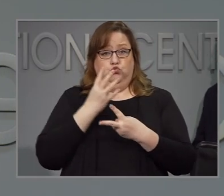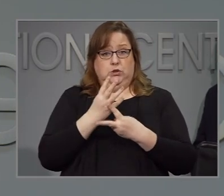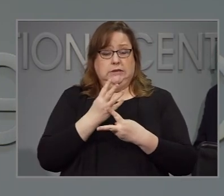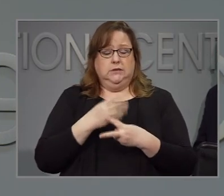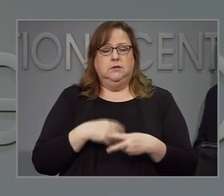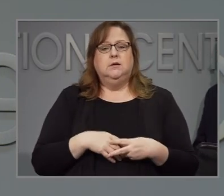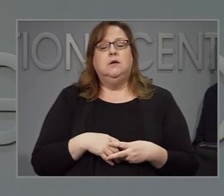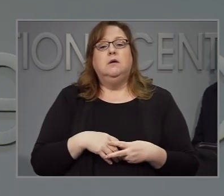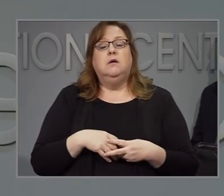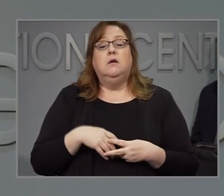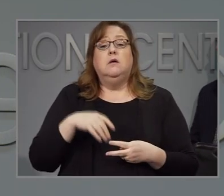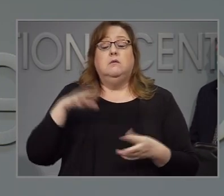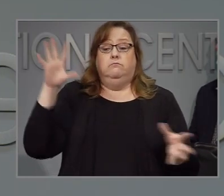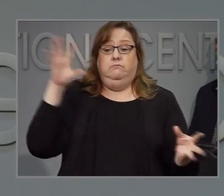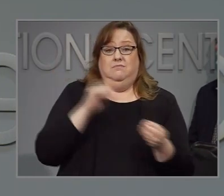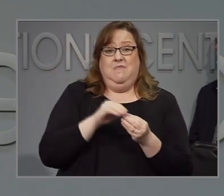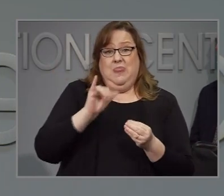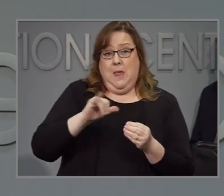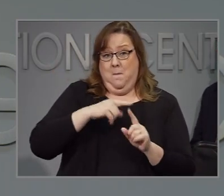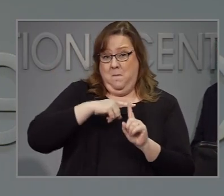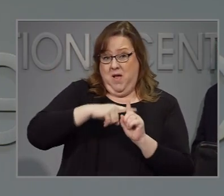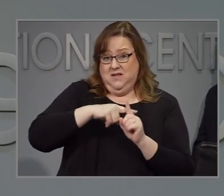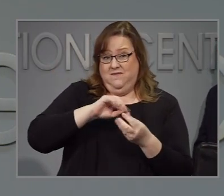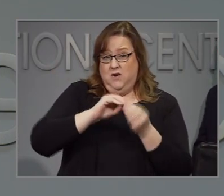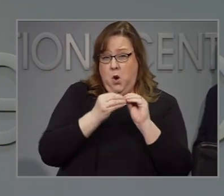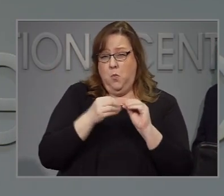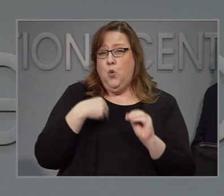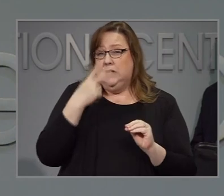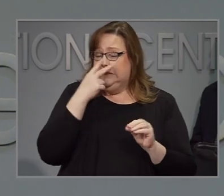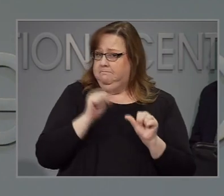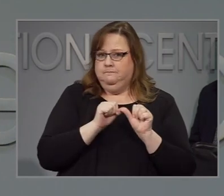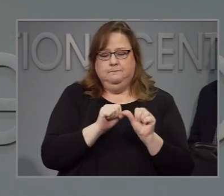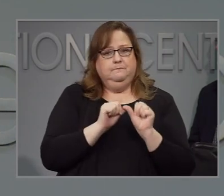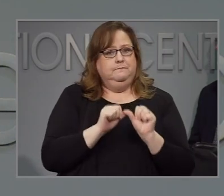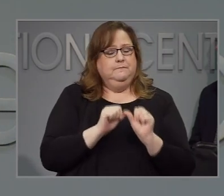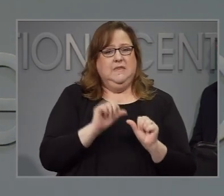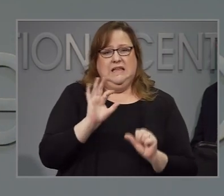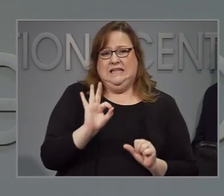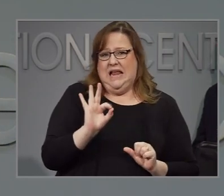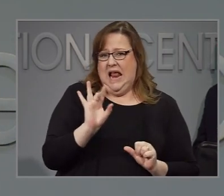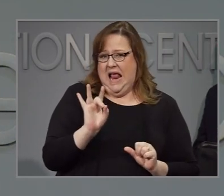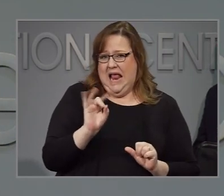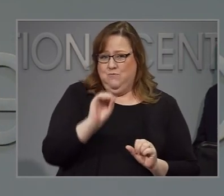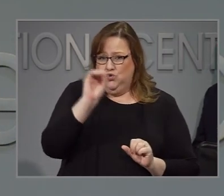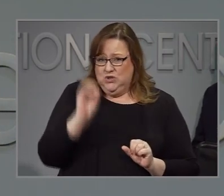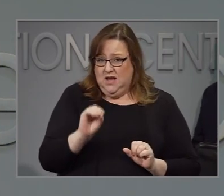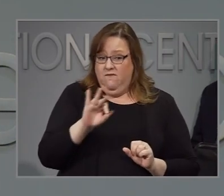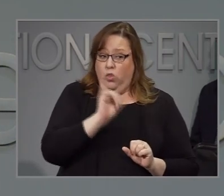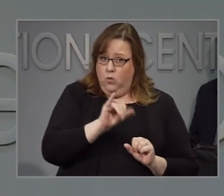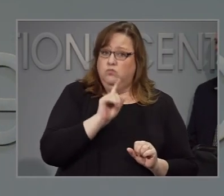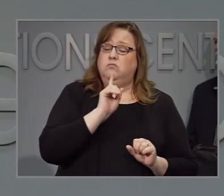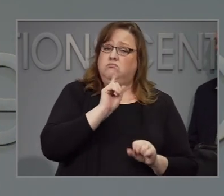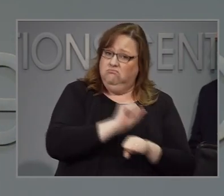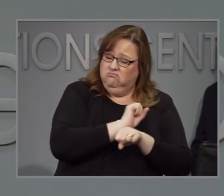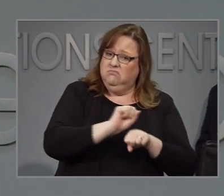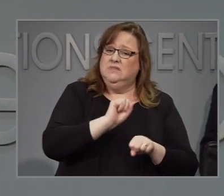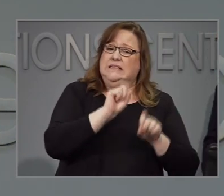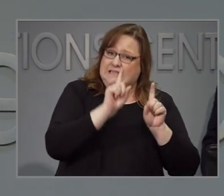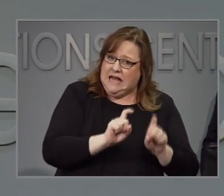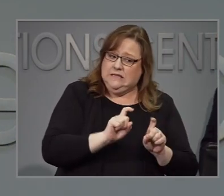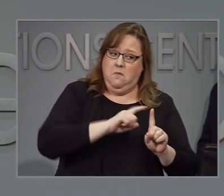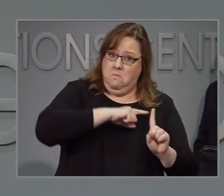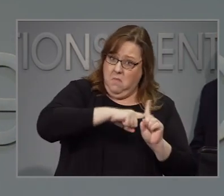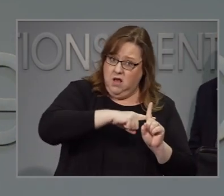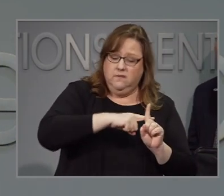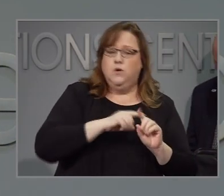of the positives, we're continuing to see about 98% of the positives are asymptomatic. So